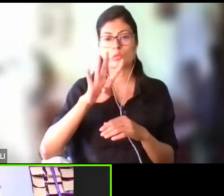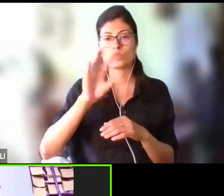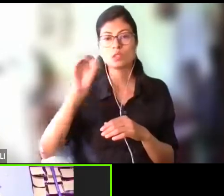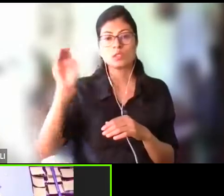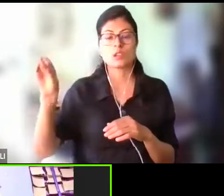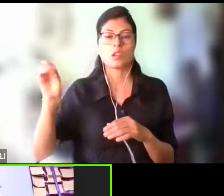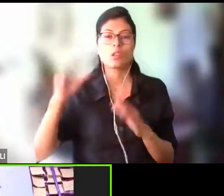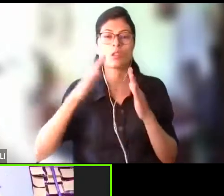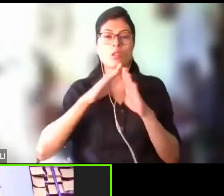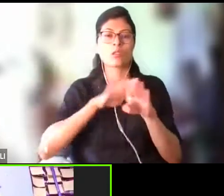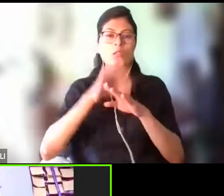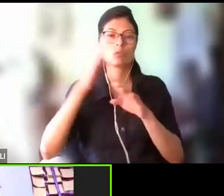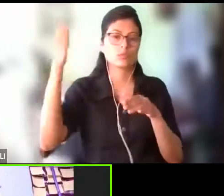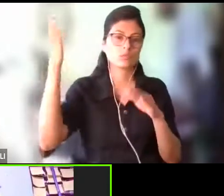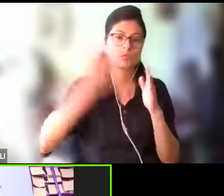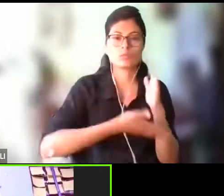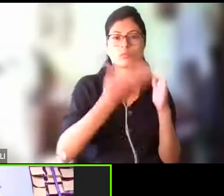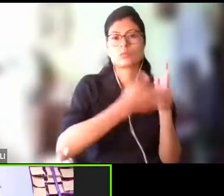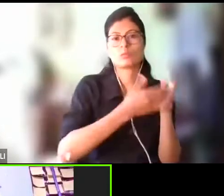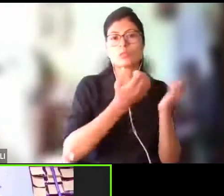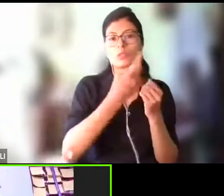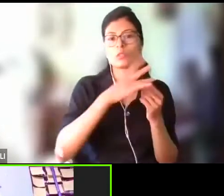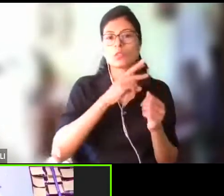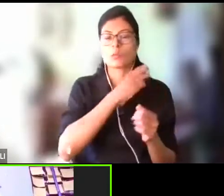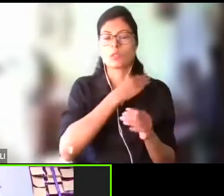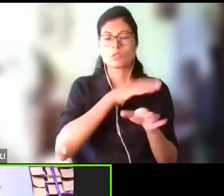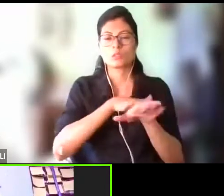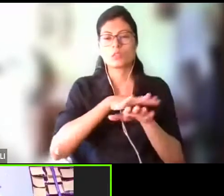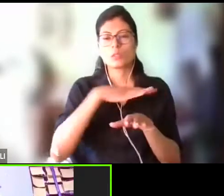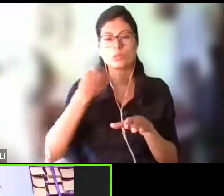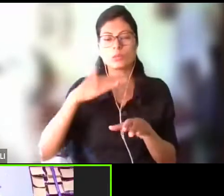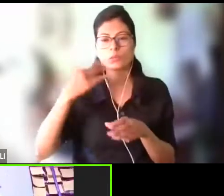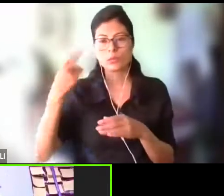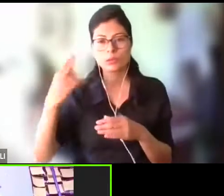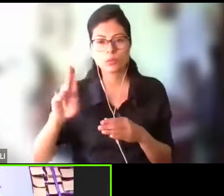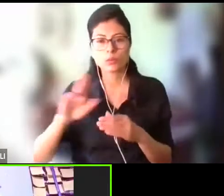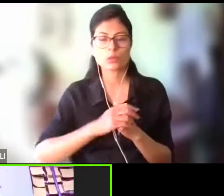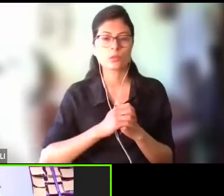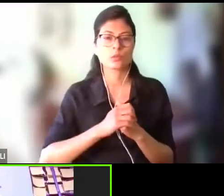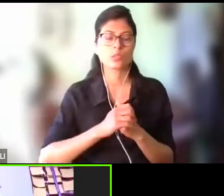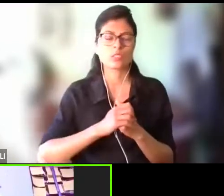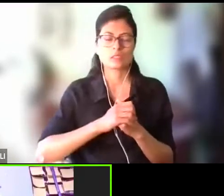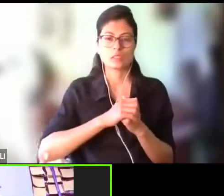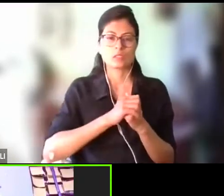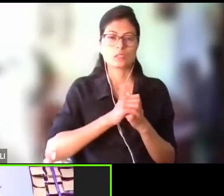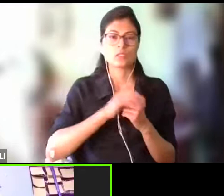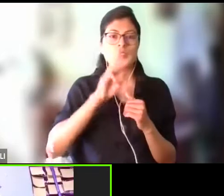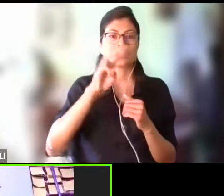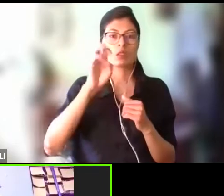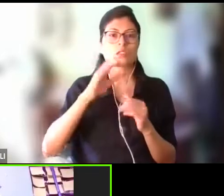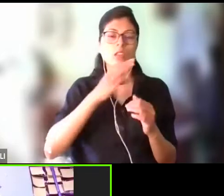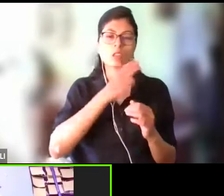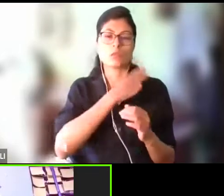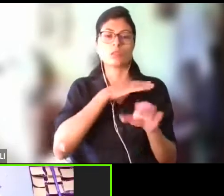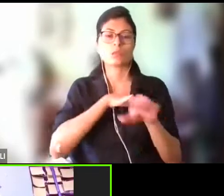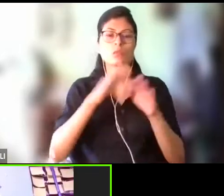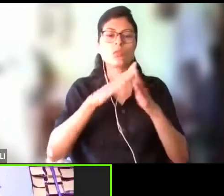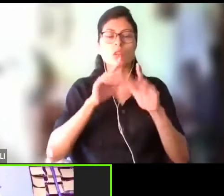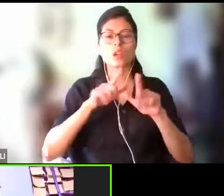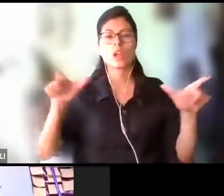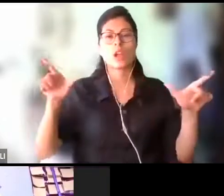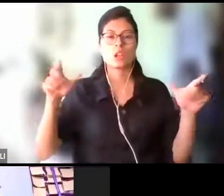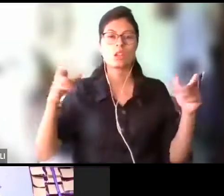persons, and made over 3,000 persons homeless. And in 2018, that